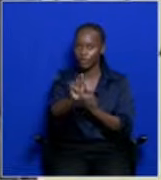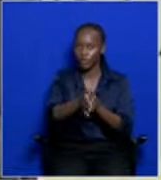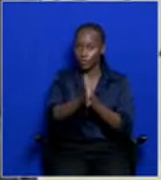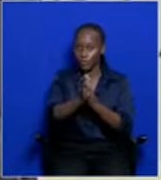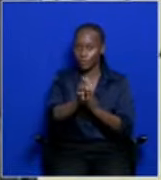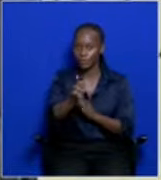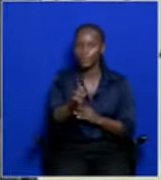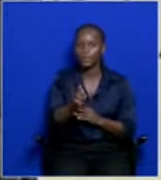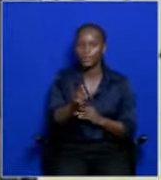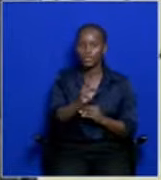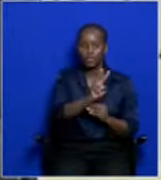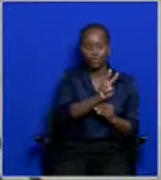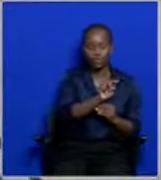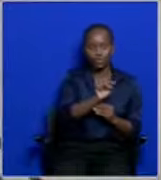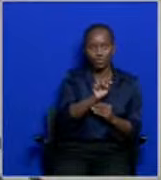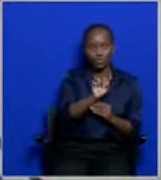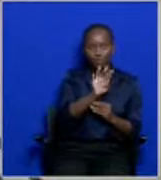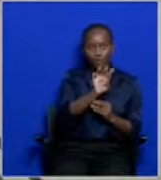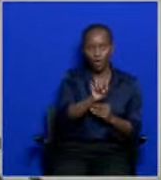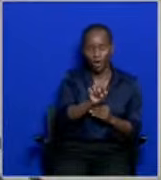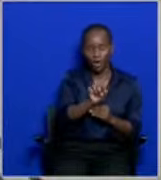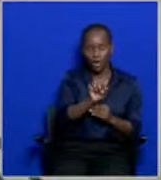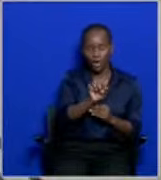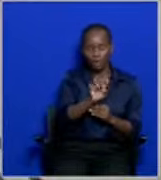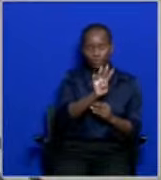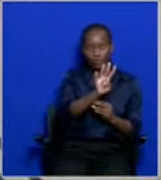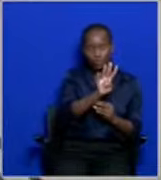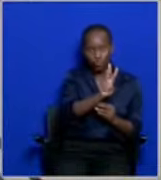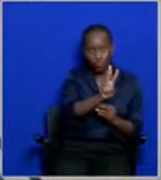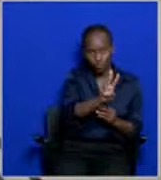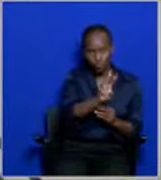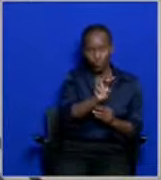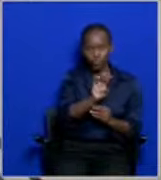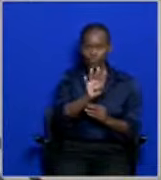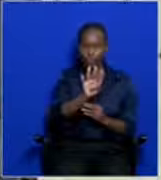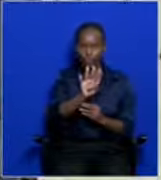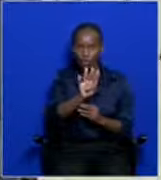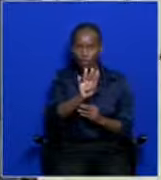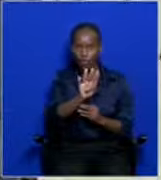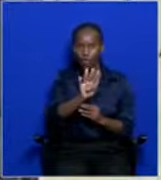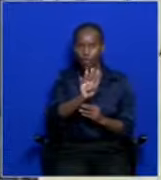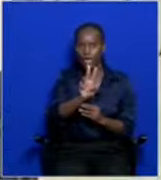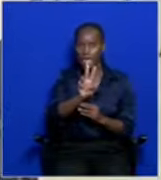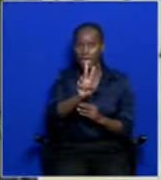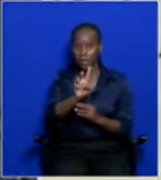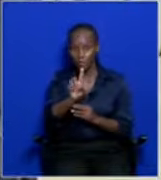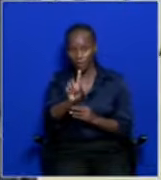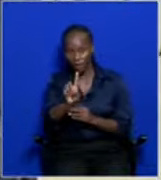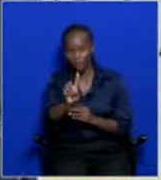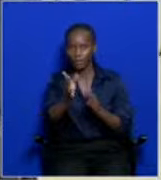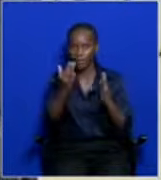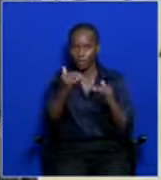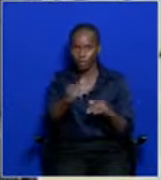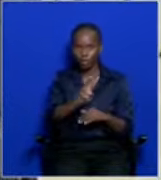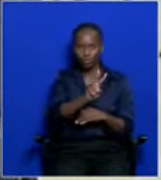document at 248.3. You see that?